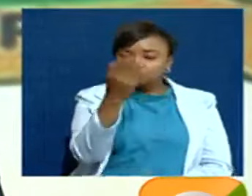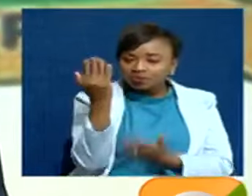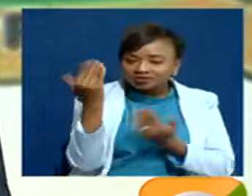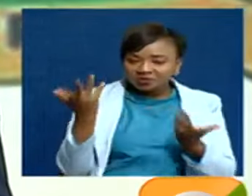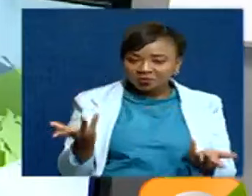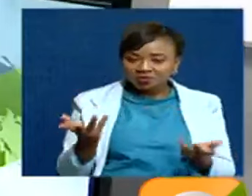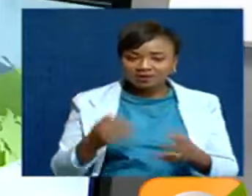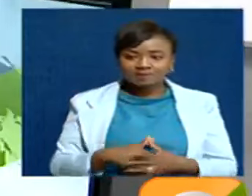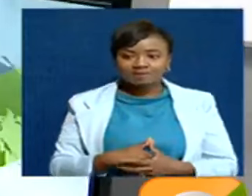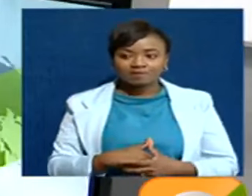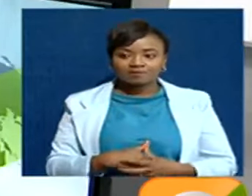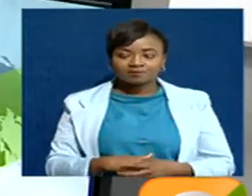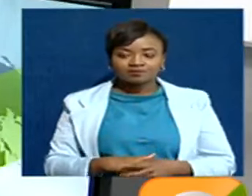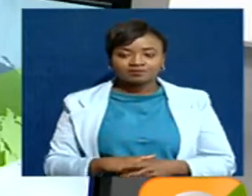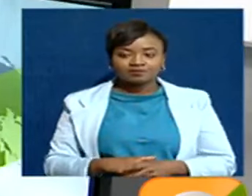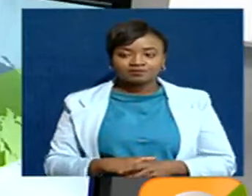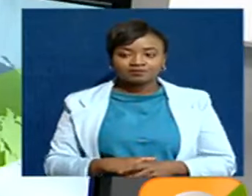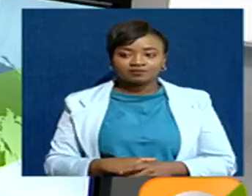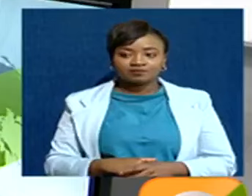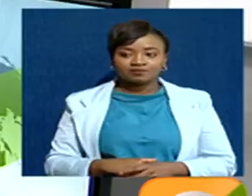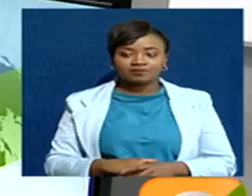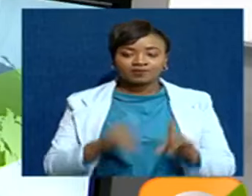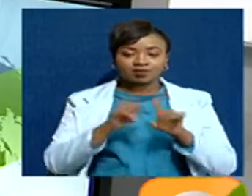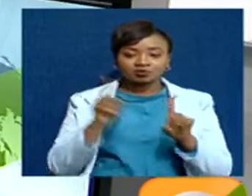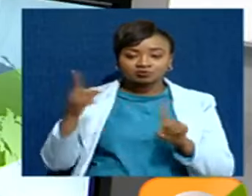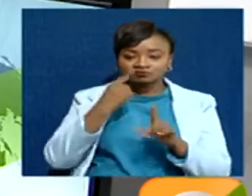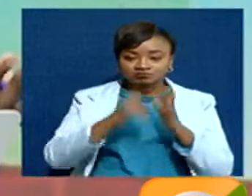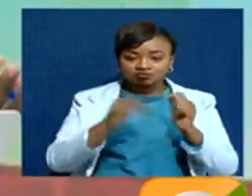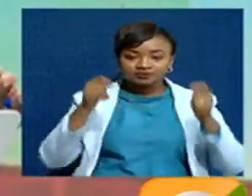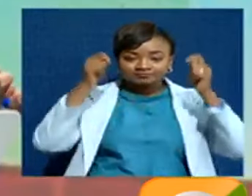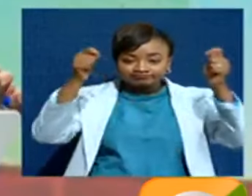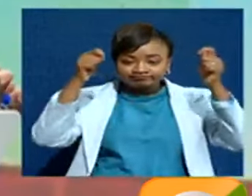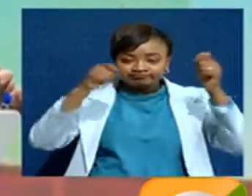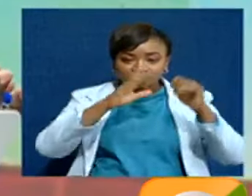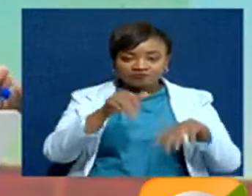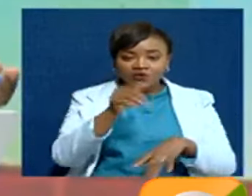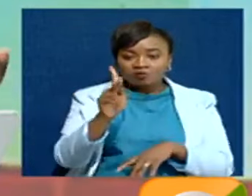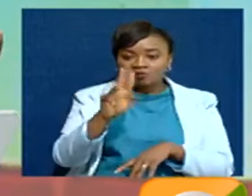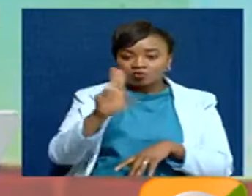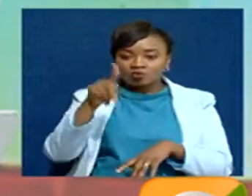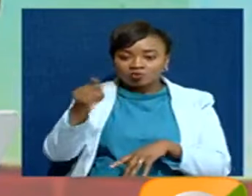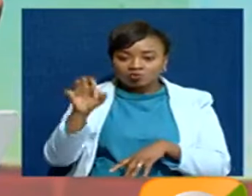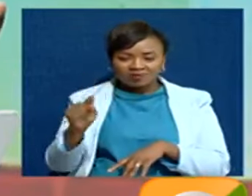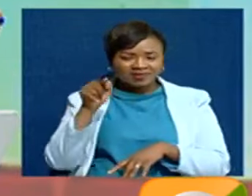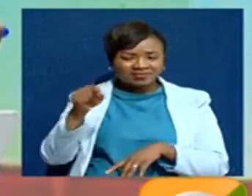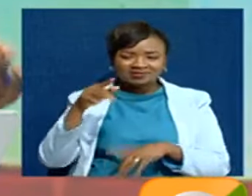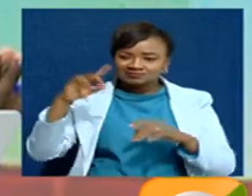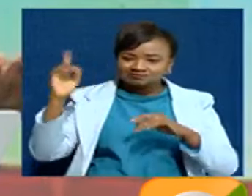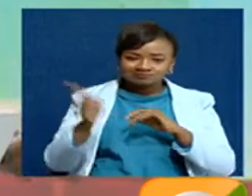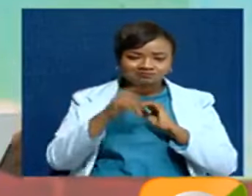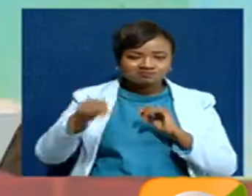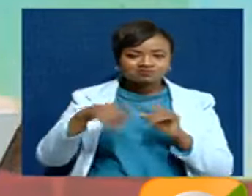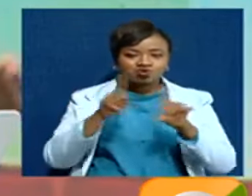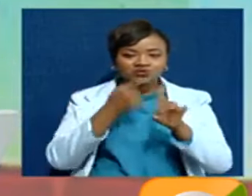saying that this strike called by that KUPPET is insisting on is ill-timed. In fact, they're saying there's some sense